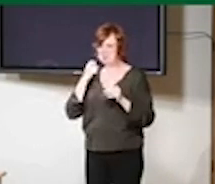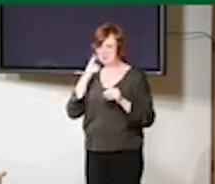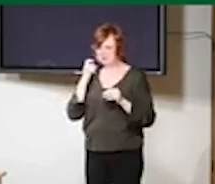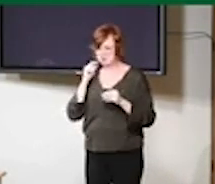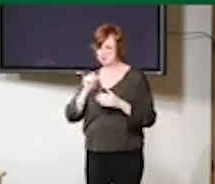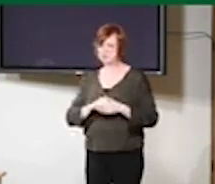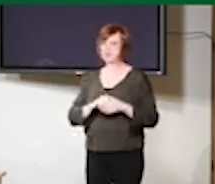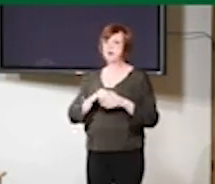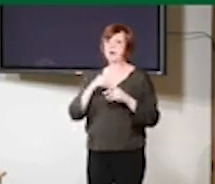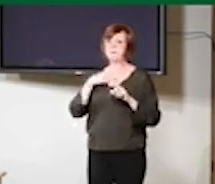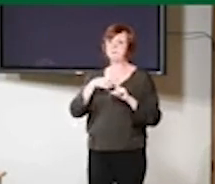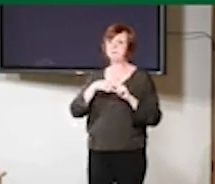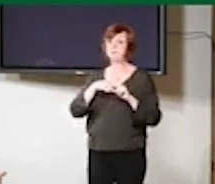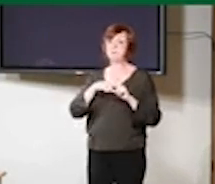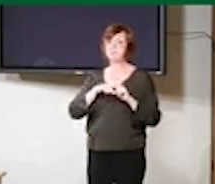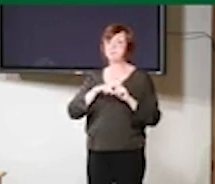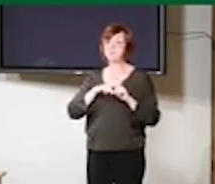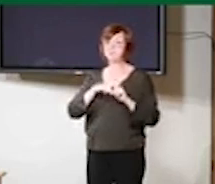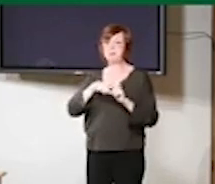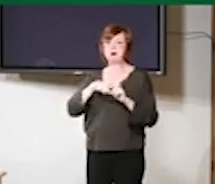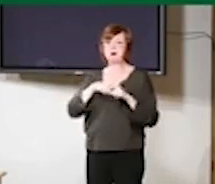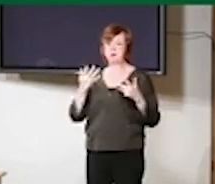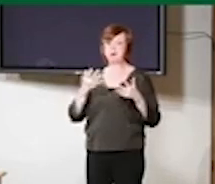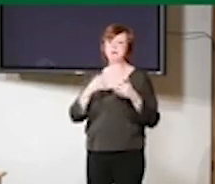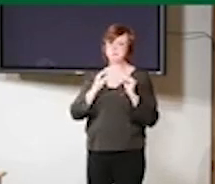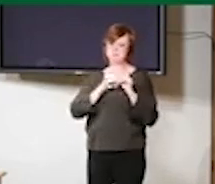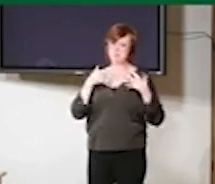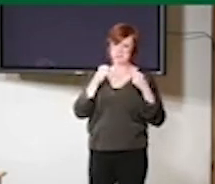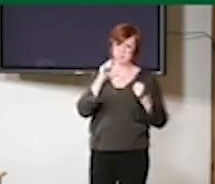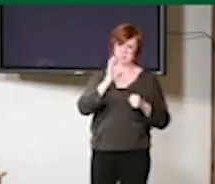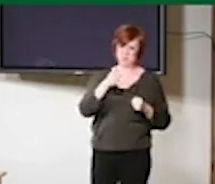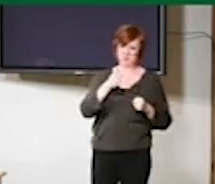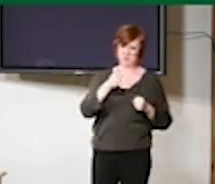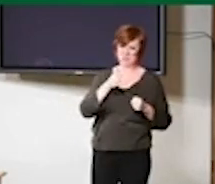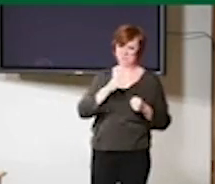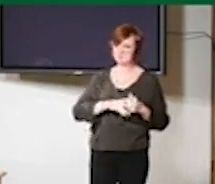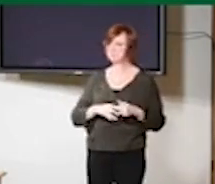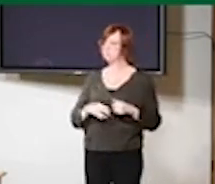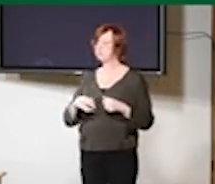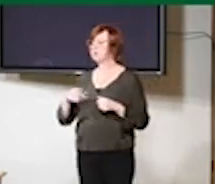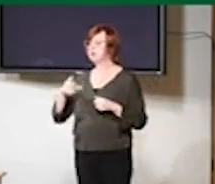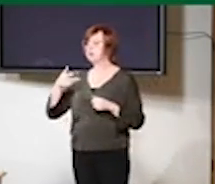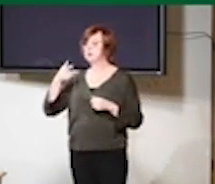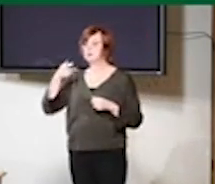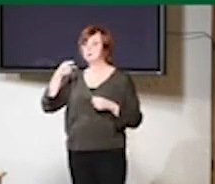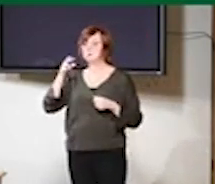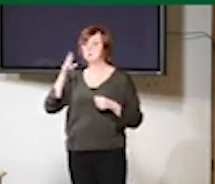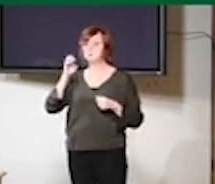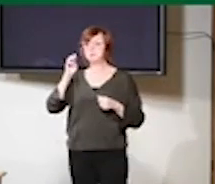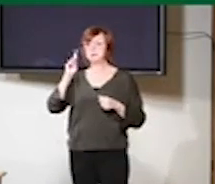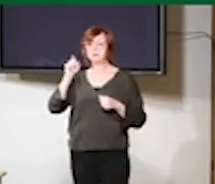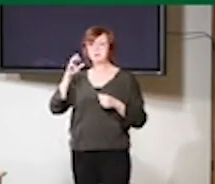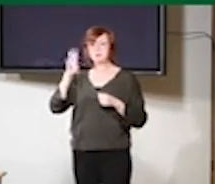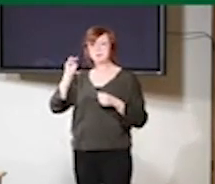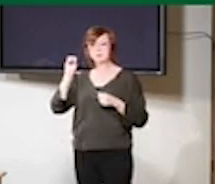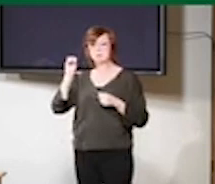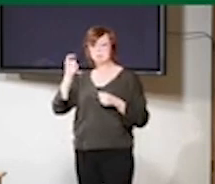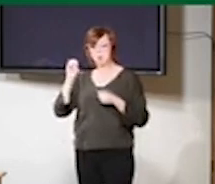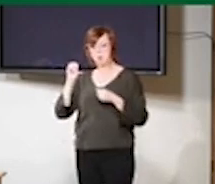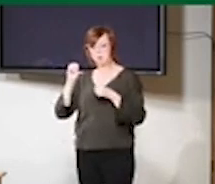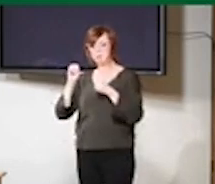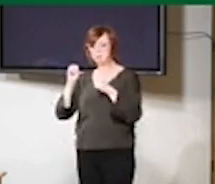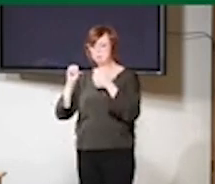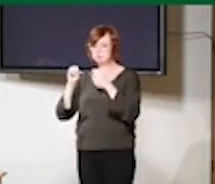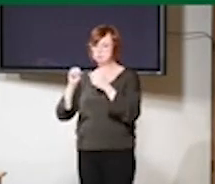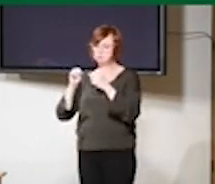As the Premier said, we are now entering into a phase where we are getting travel-related cases, but we're also regularly